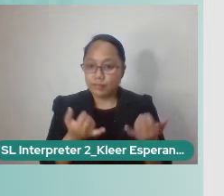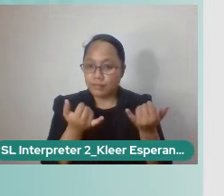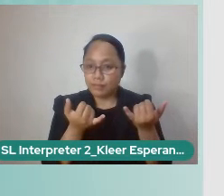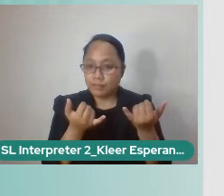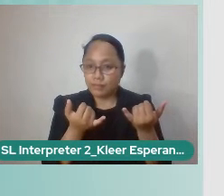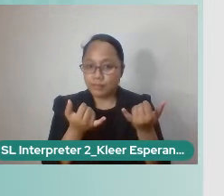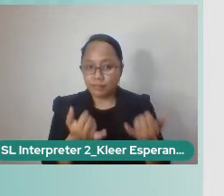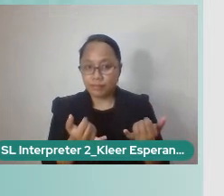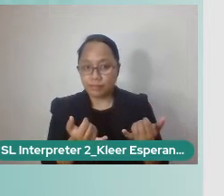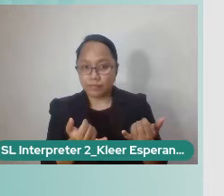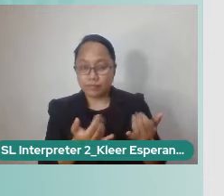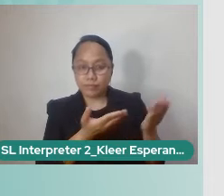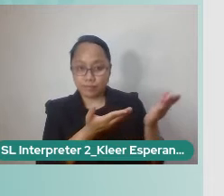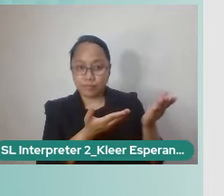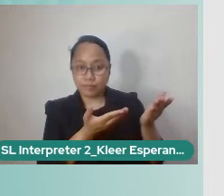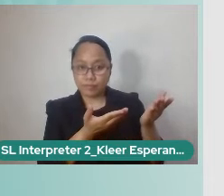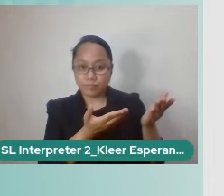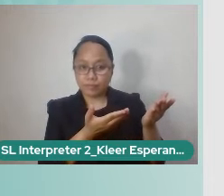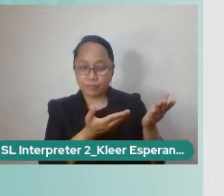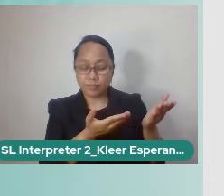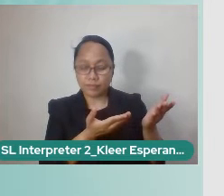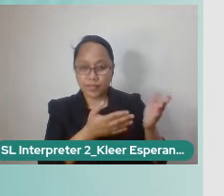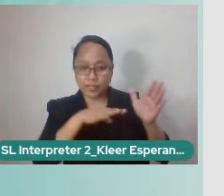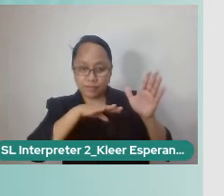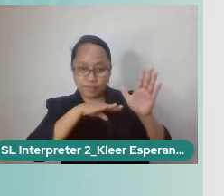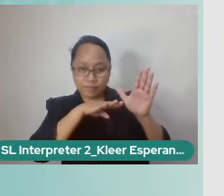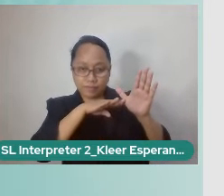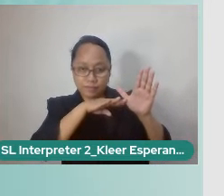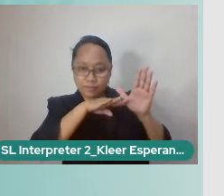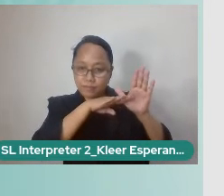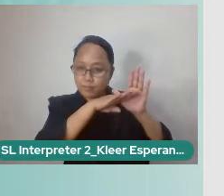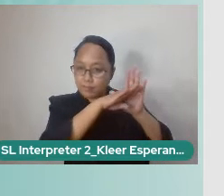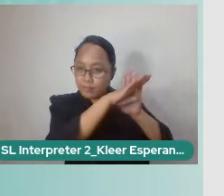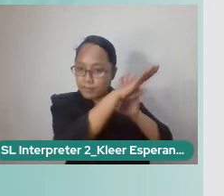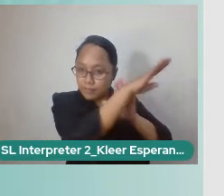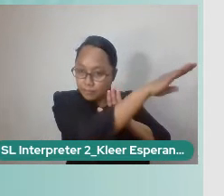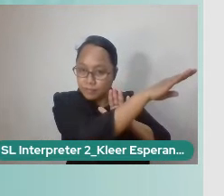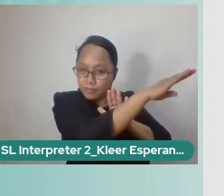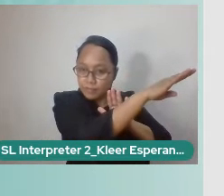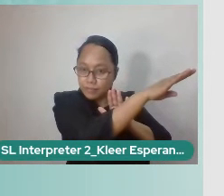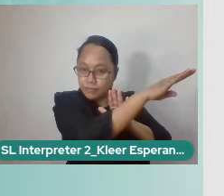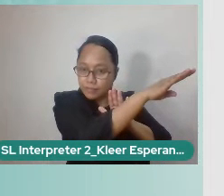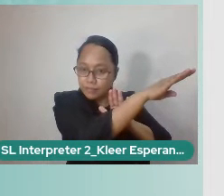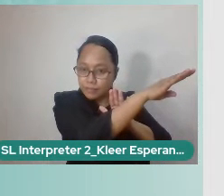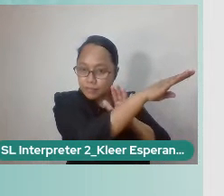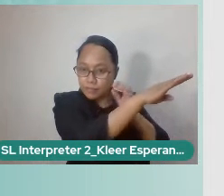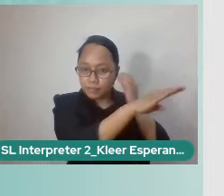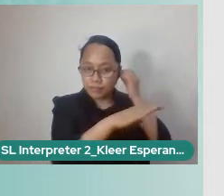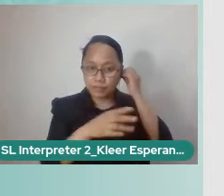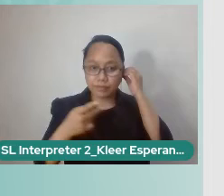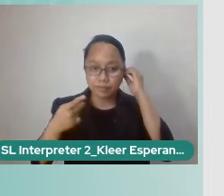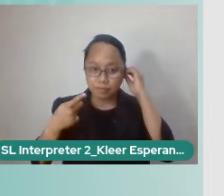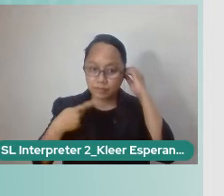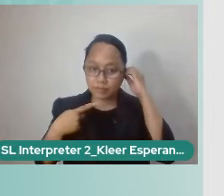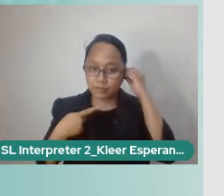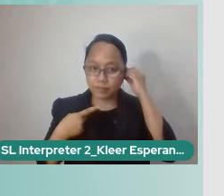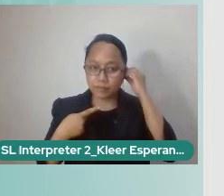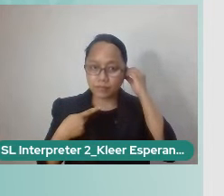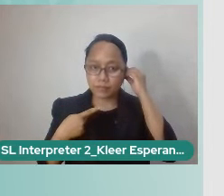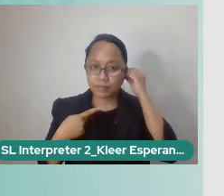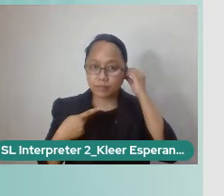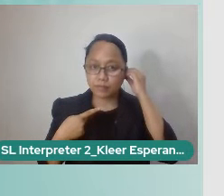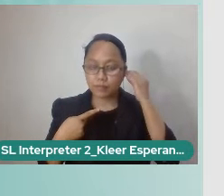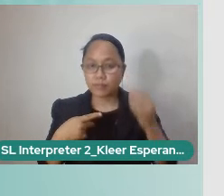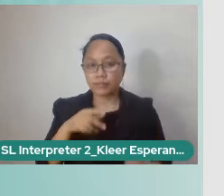Longitudinally, HPV performs as an effective risk stratifier. So here's some data from pooled European trials. This